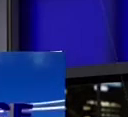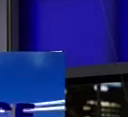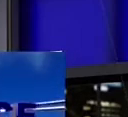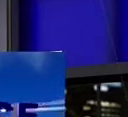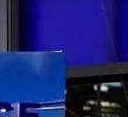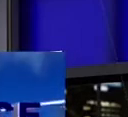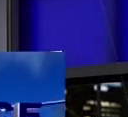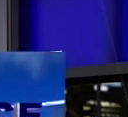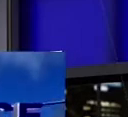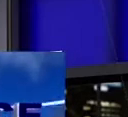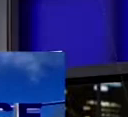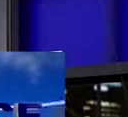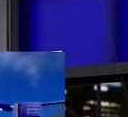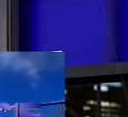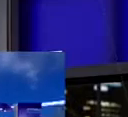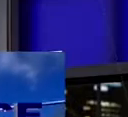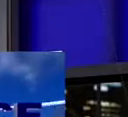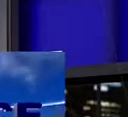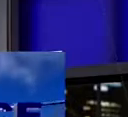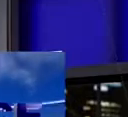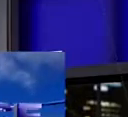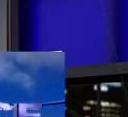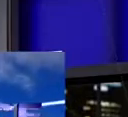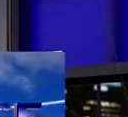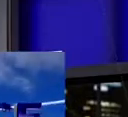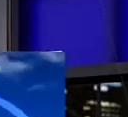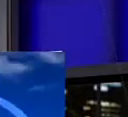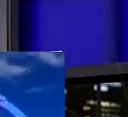say, you're going to go to the house. You're going to go to the